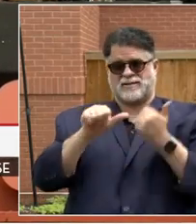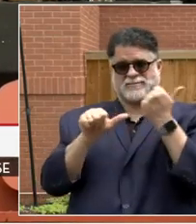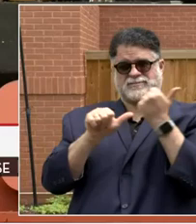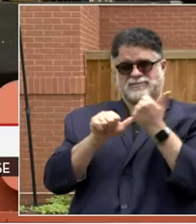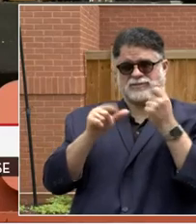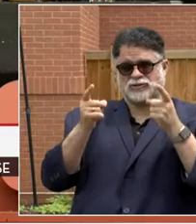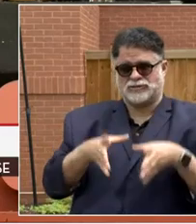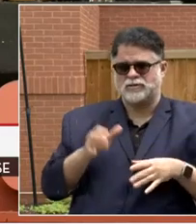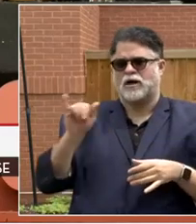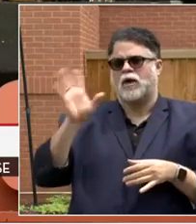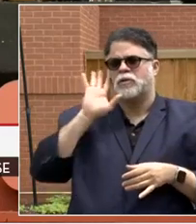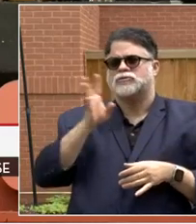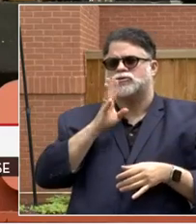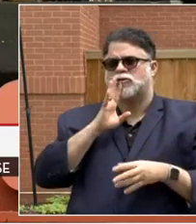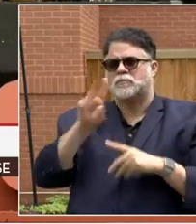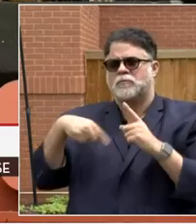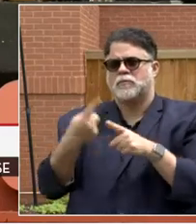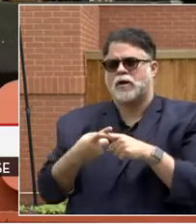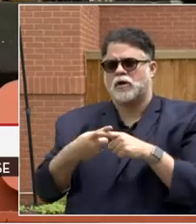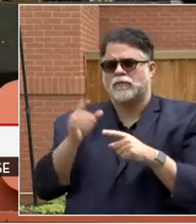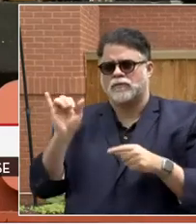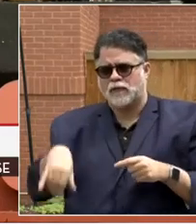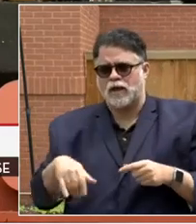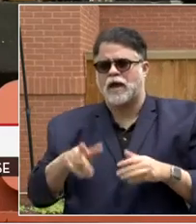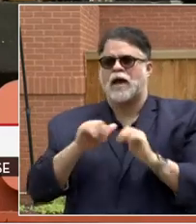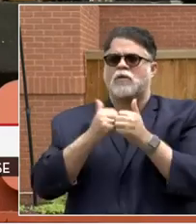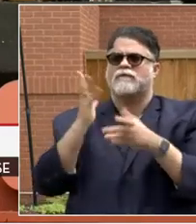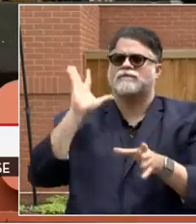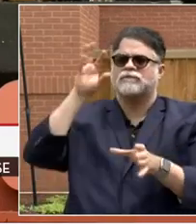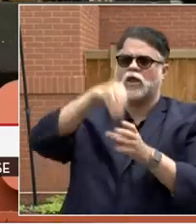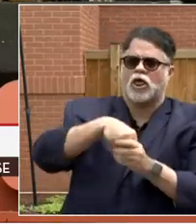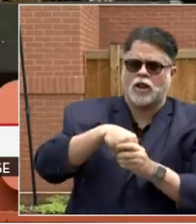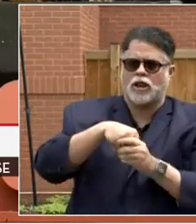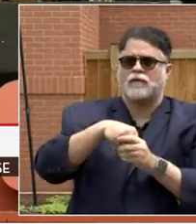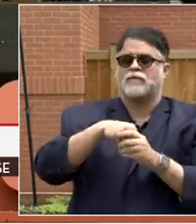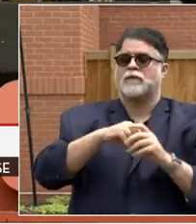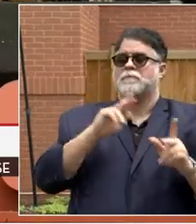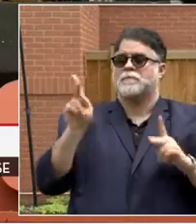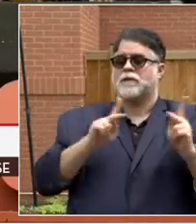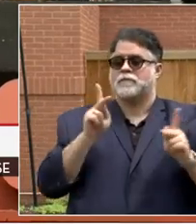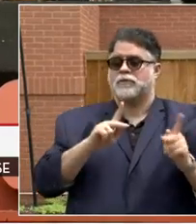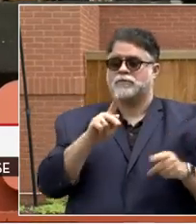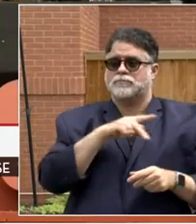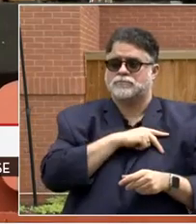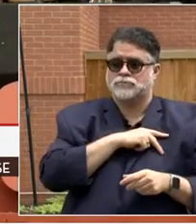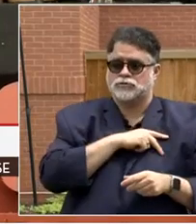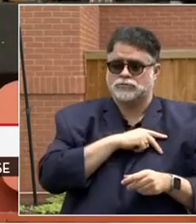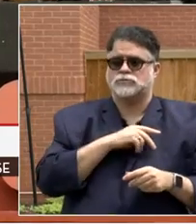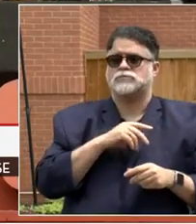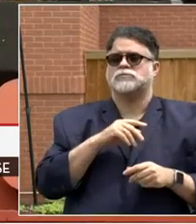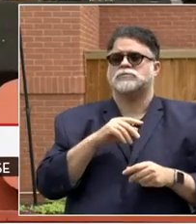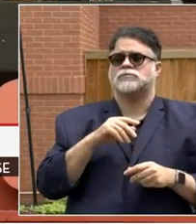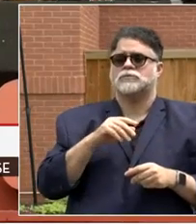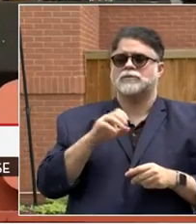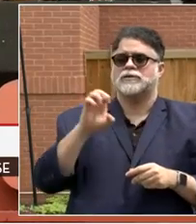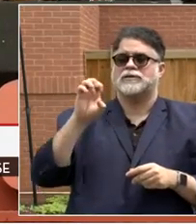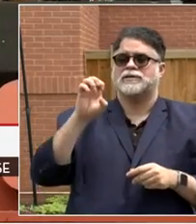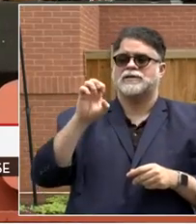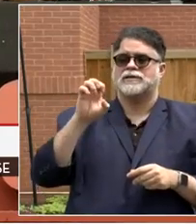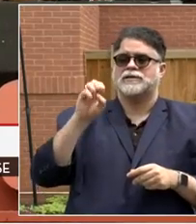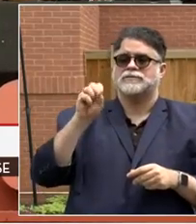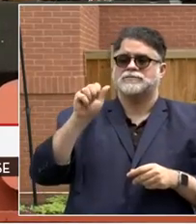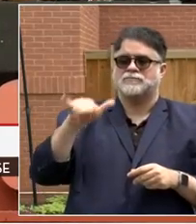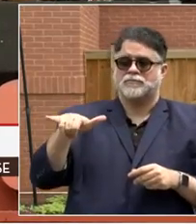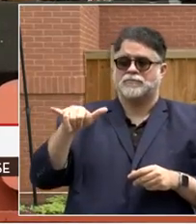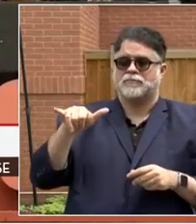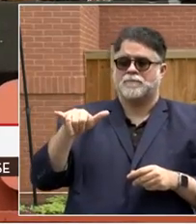about how we are engaging kids? First, our SYEP program, again, it serves young